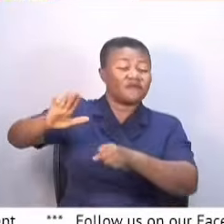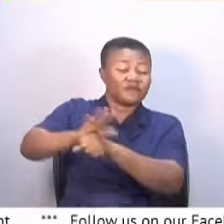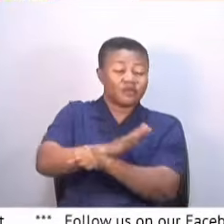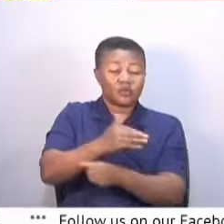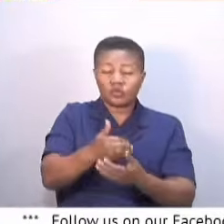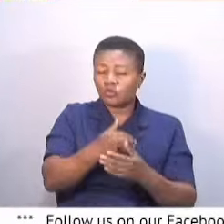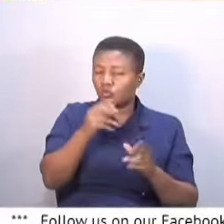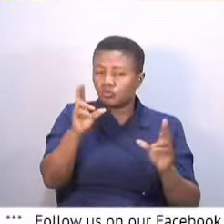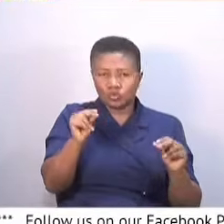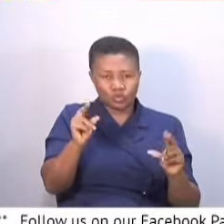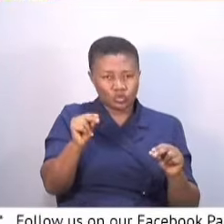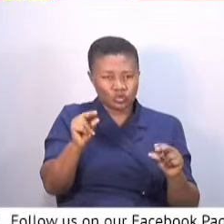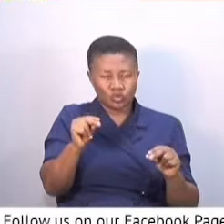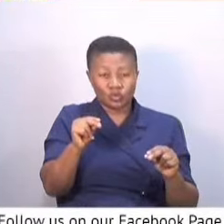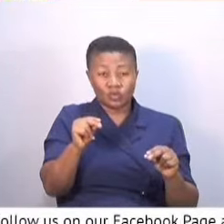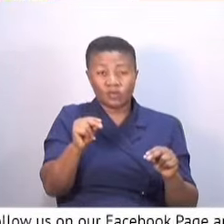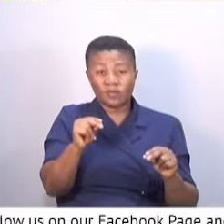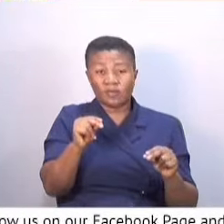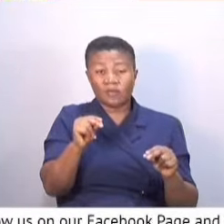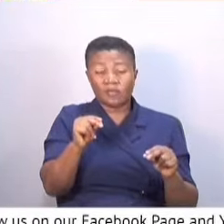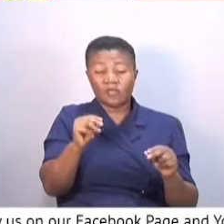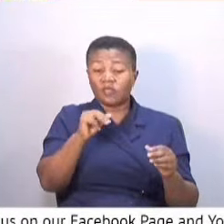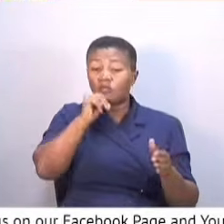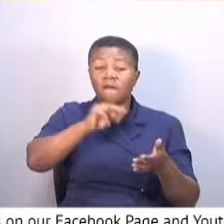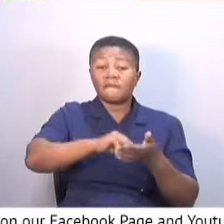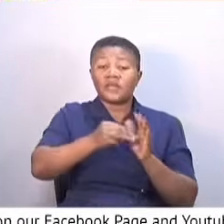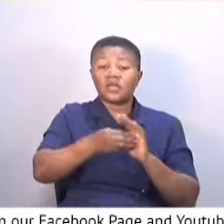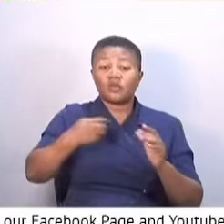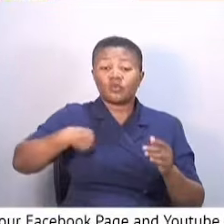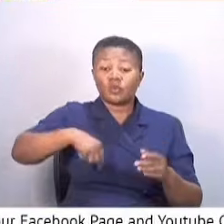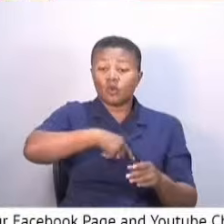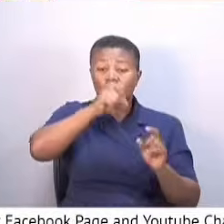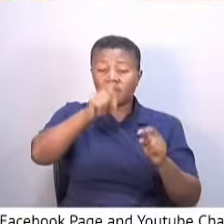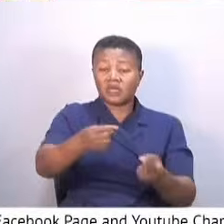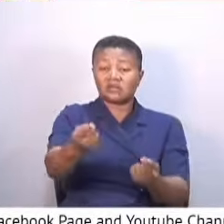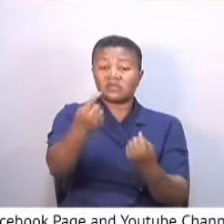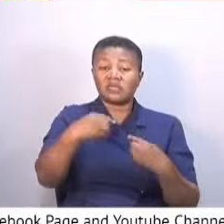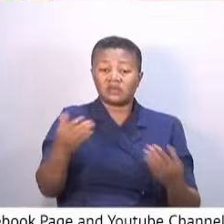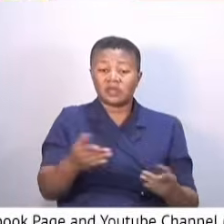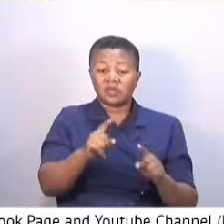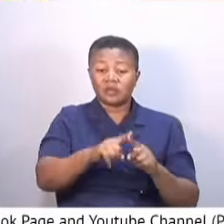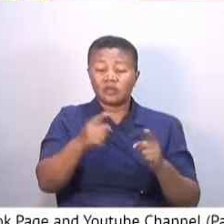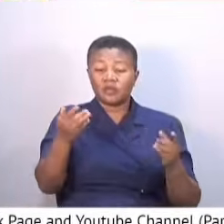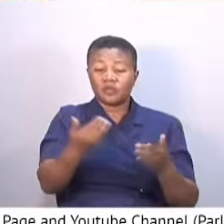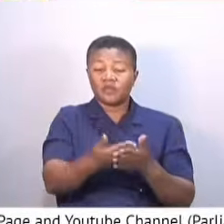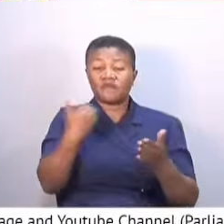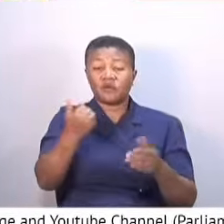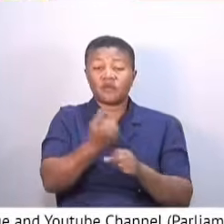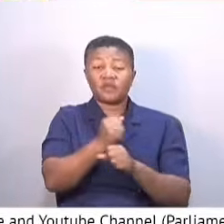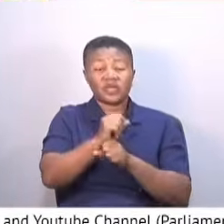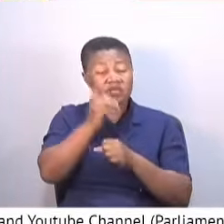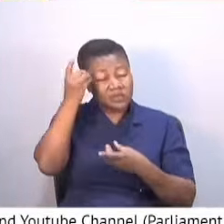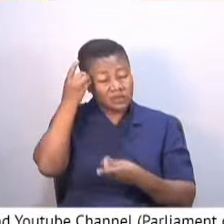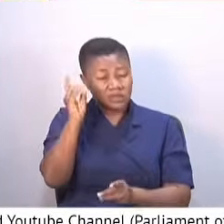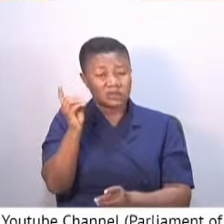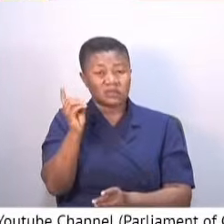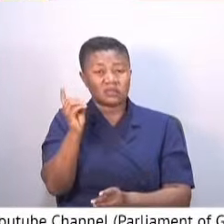24-hour economy doesn't mean that we must all come here before major decisions are taken. And so,